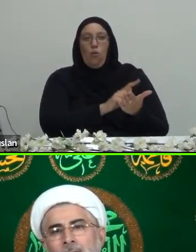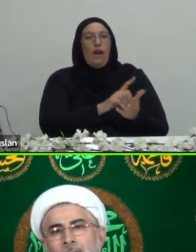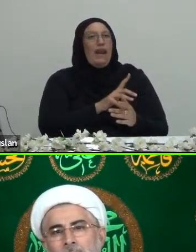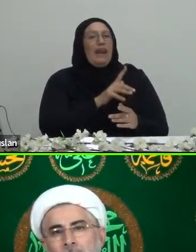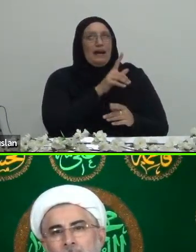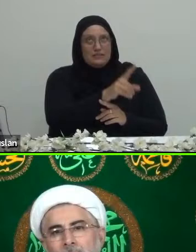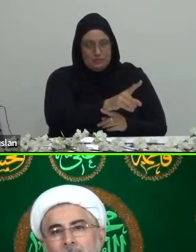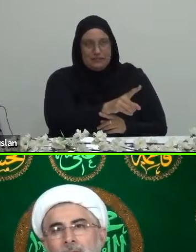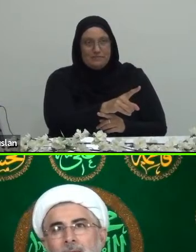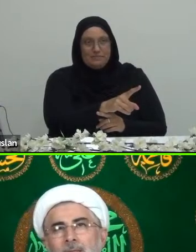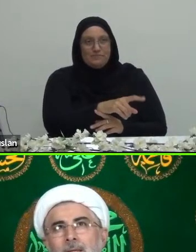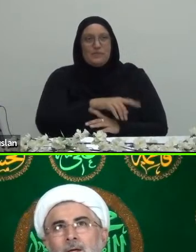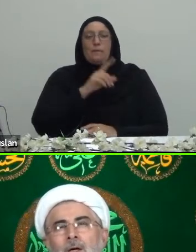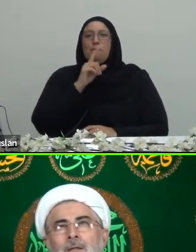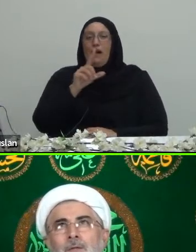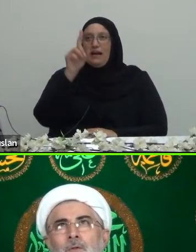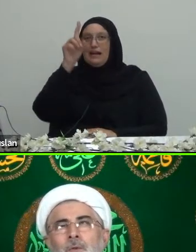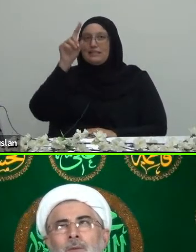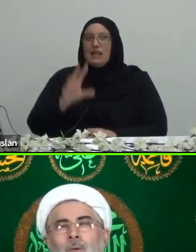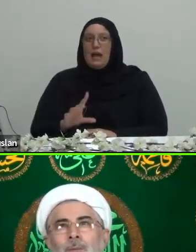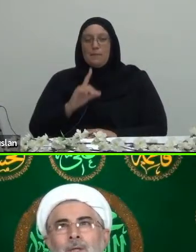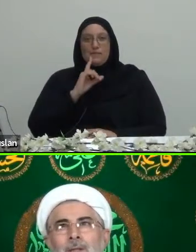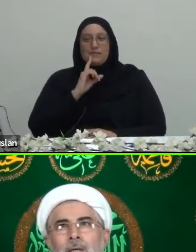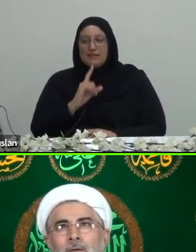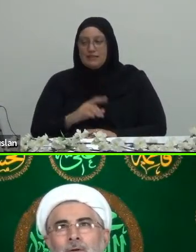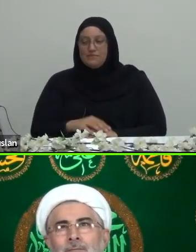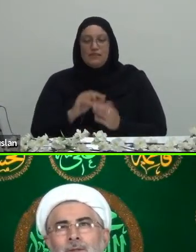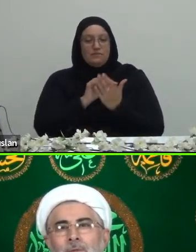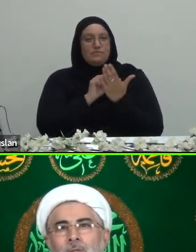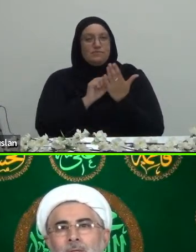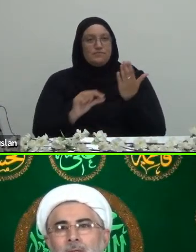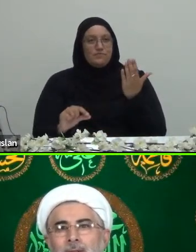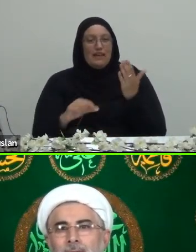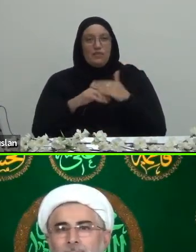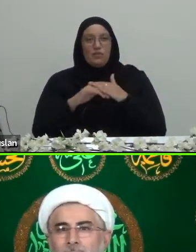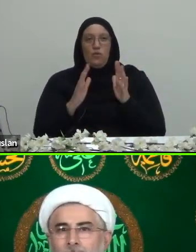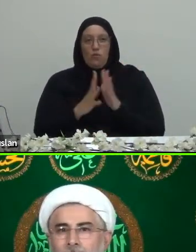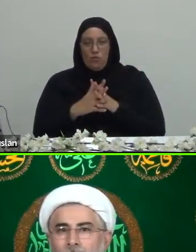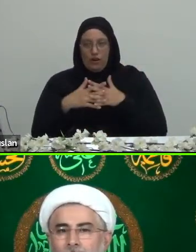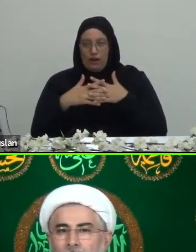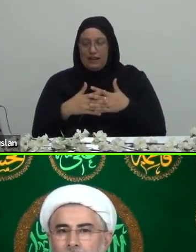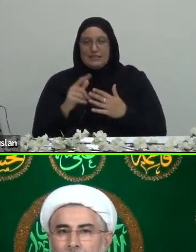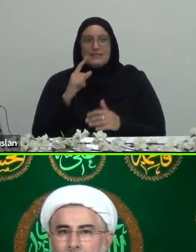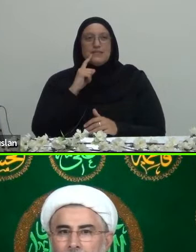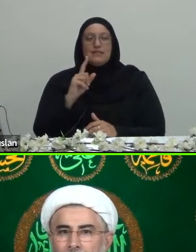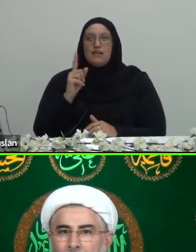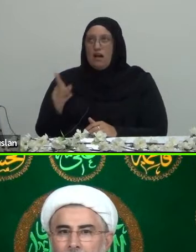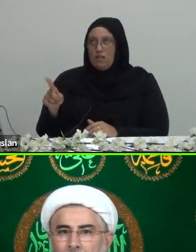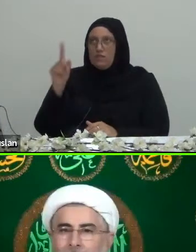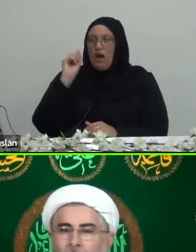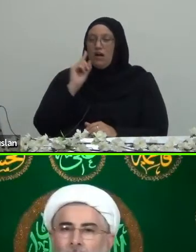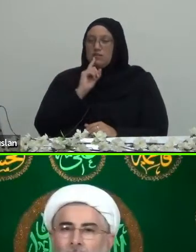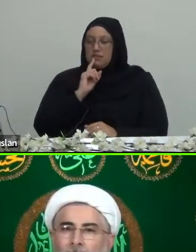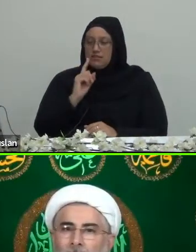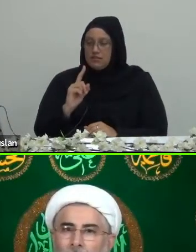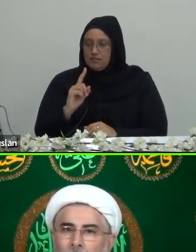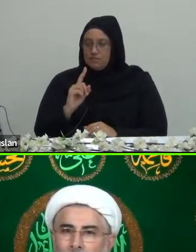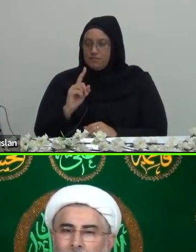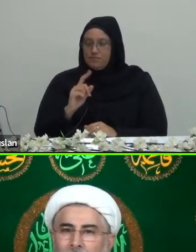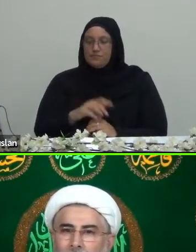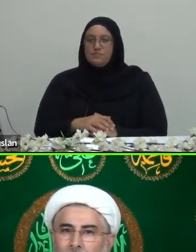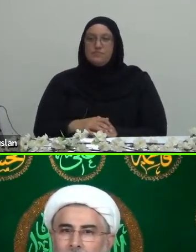around. Islamically, there is an ayah in Surah Al-Ma'idah, if I'm not mistaken, that Allah subhanahu wa ta'ala says that at the time